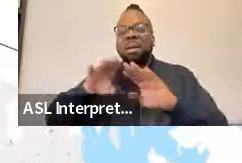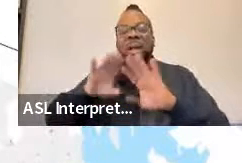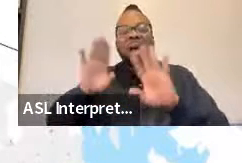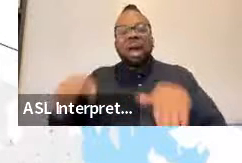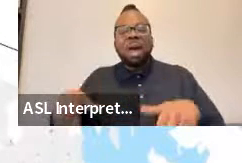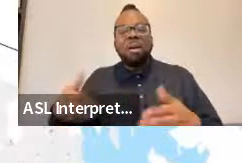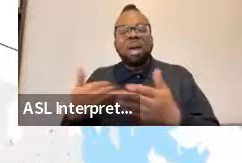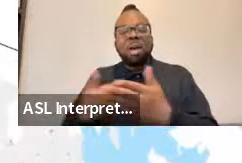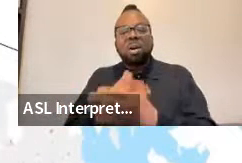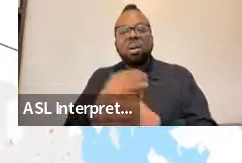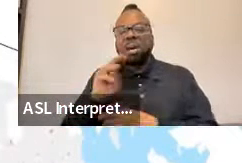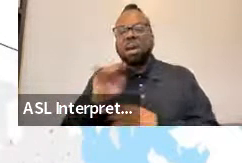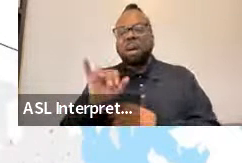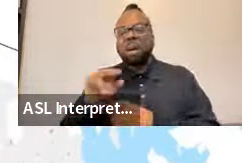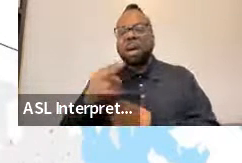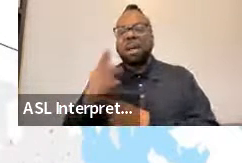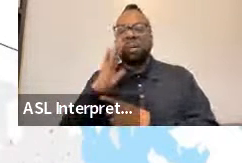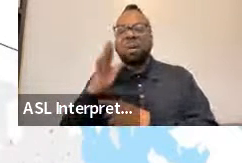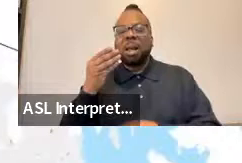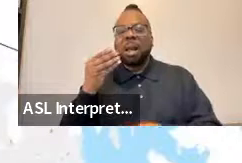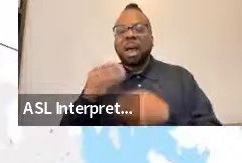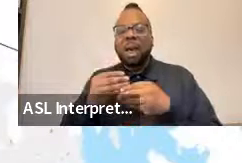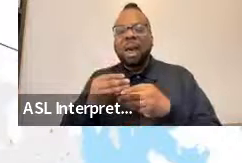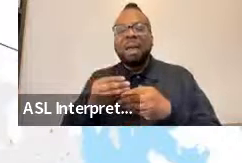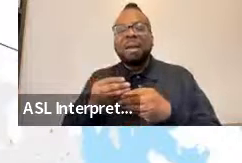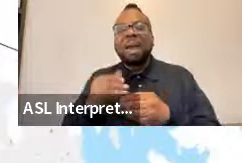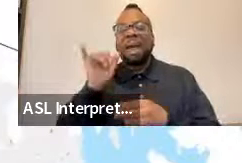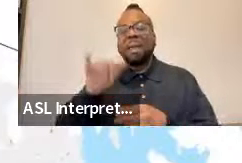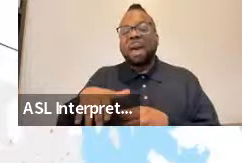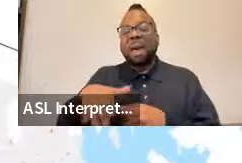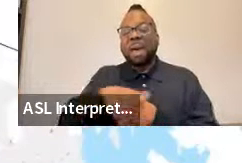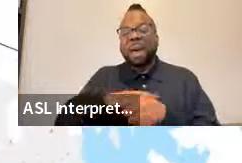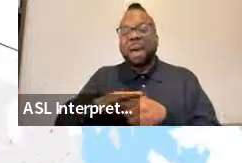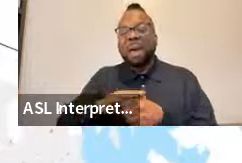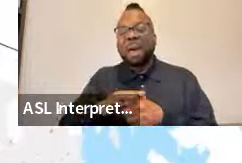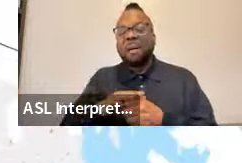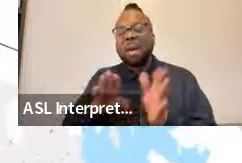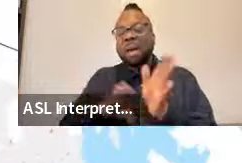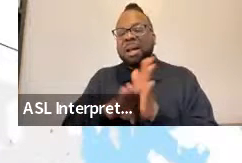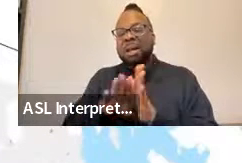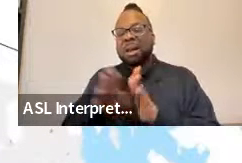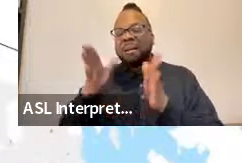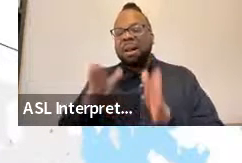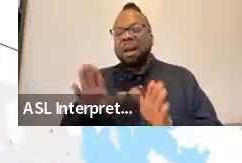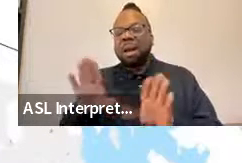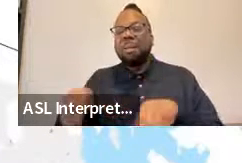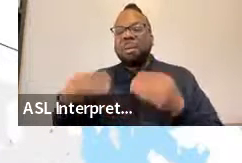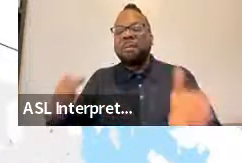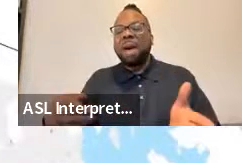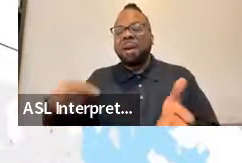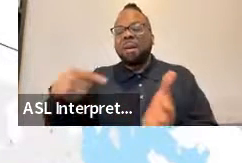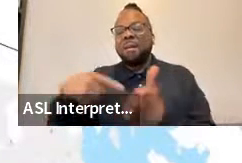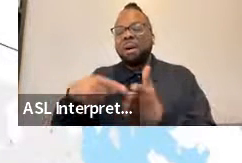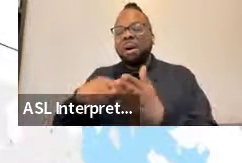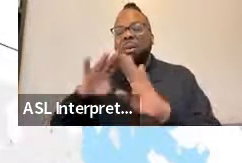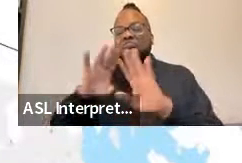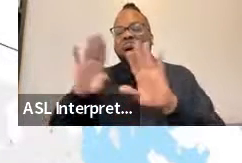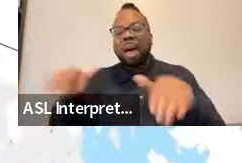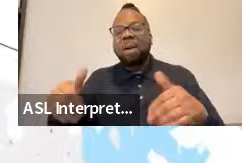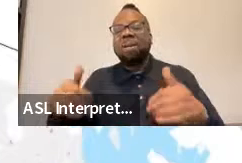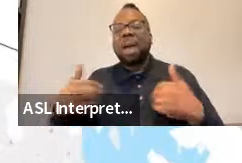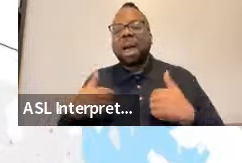added. In these areas, developers will be required to provide affordable housing in accordance with the MIH option that's mapped